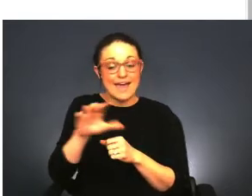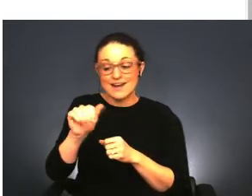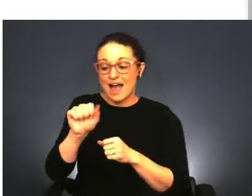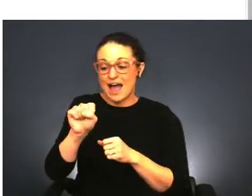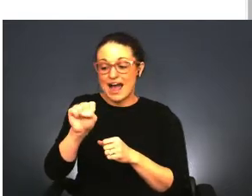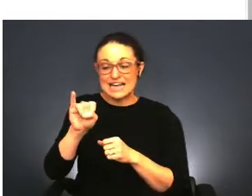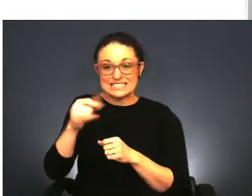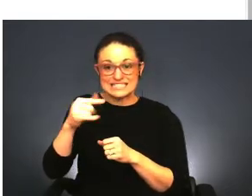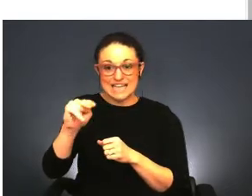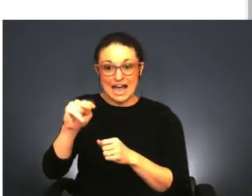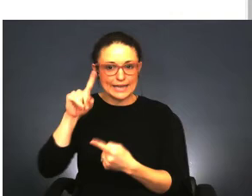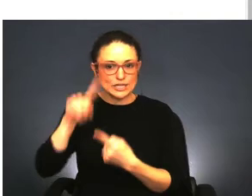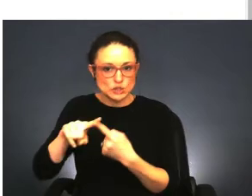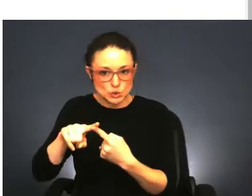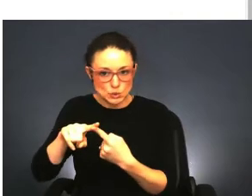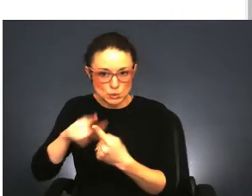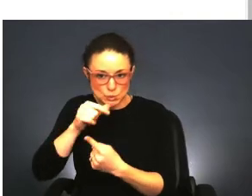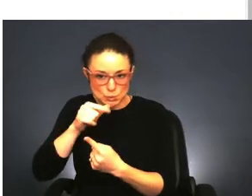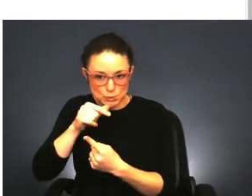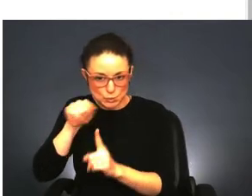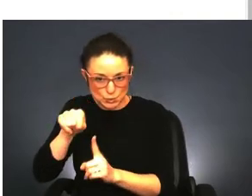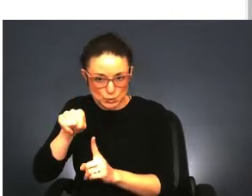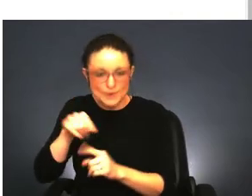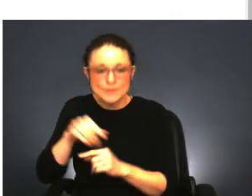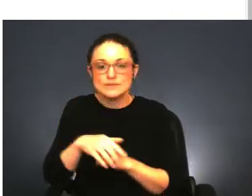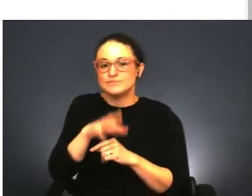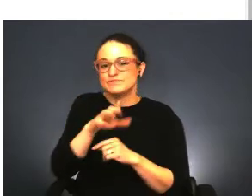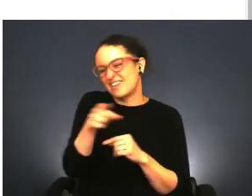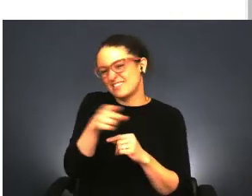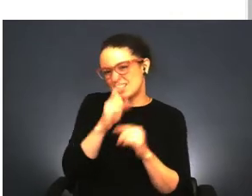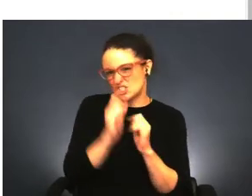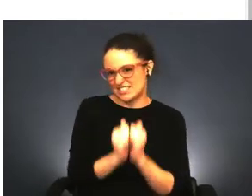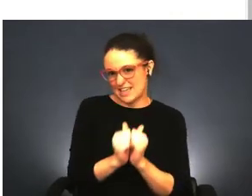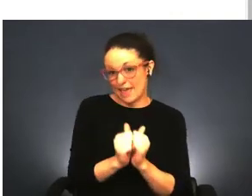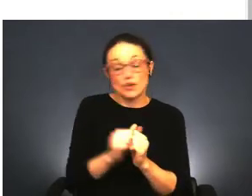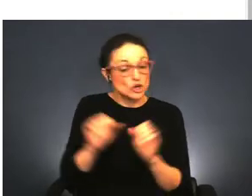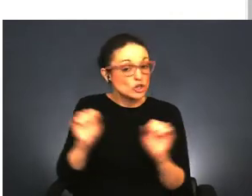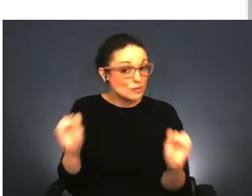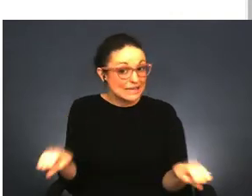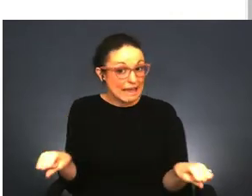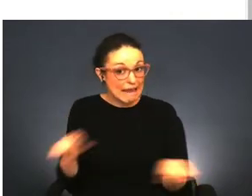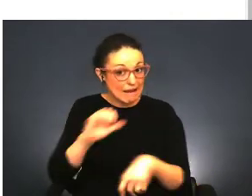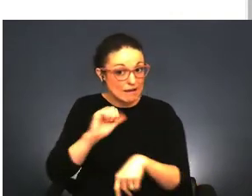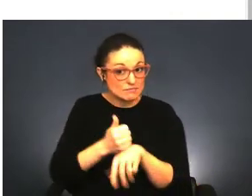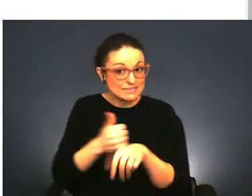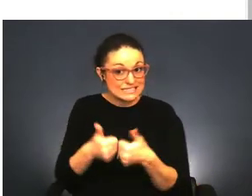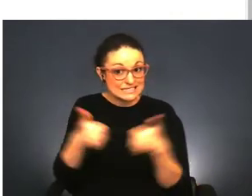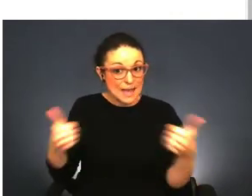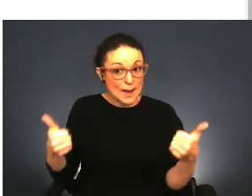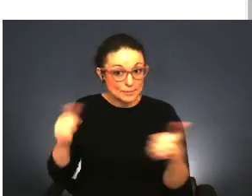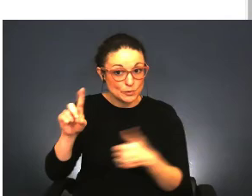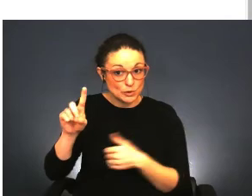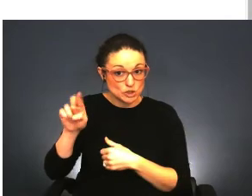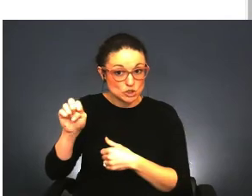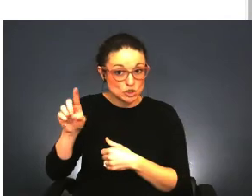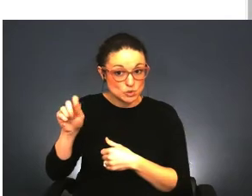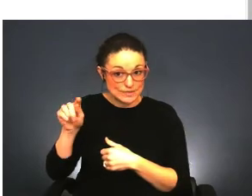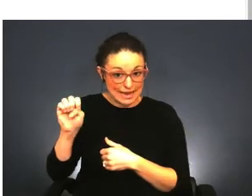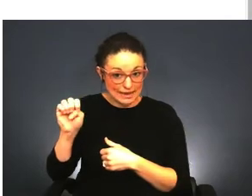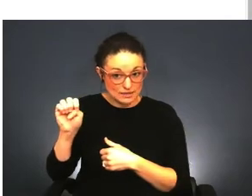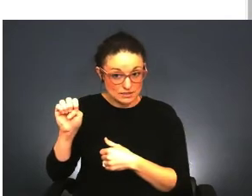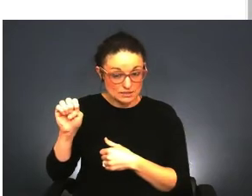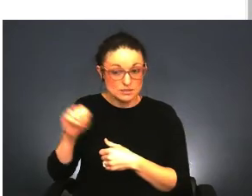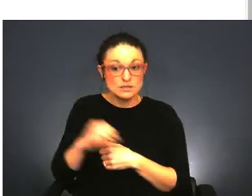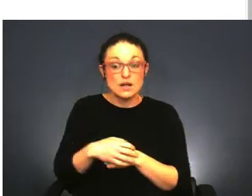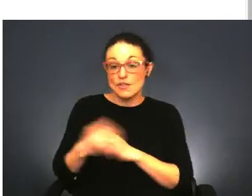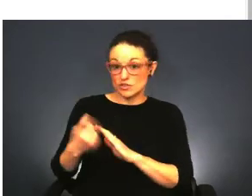together, and they're together because you can set separate due dates. On the assign to, the default is assign this to